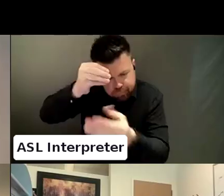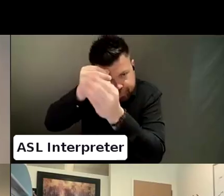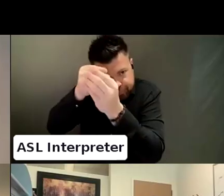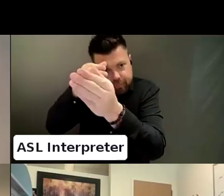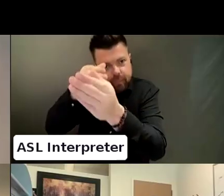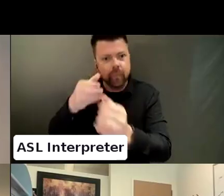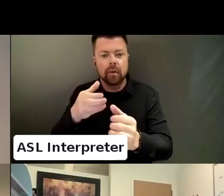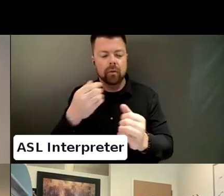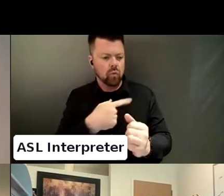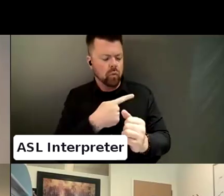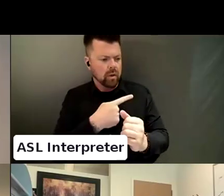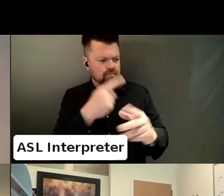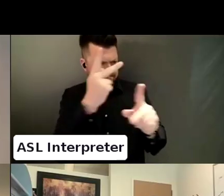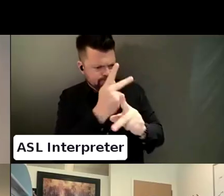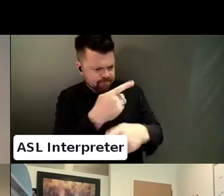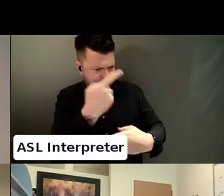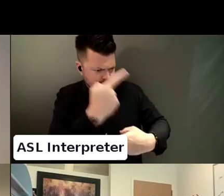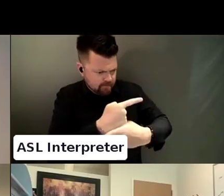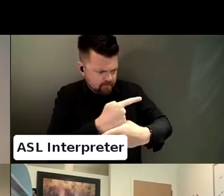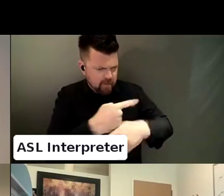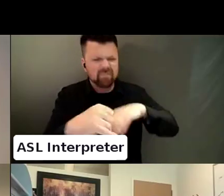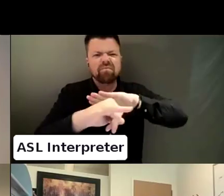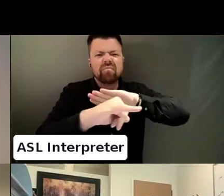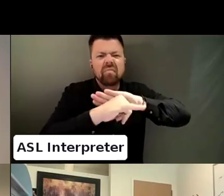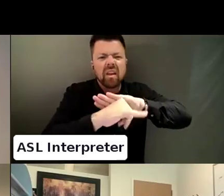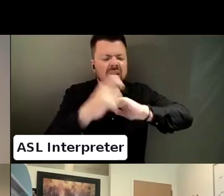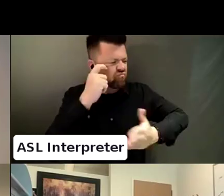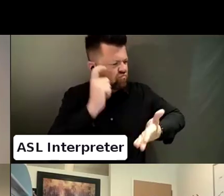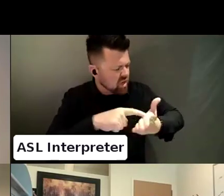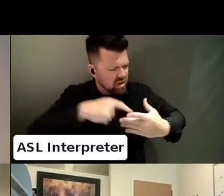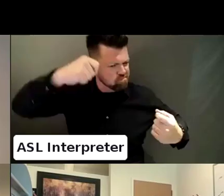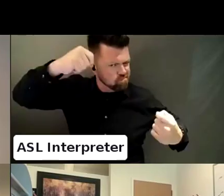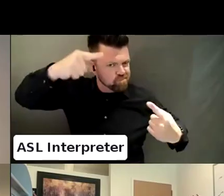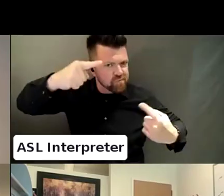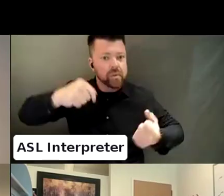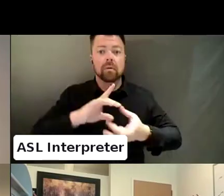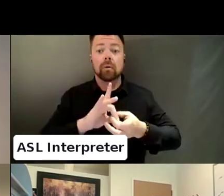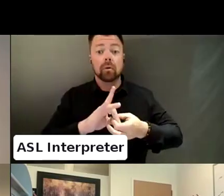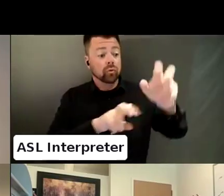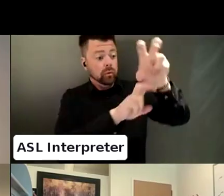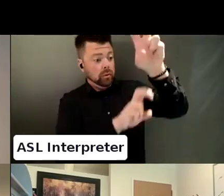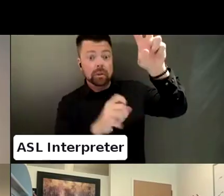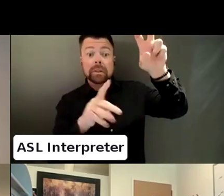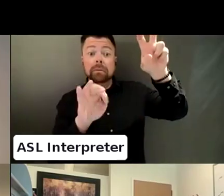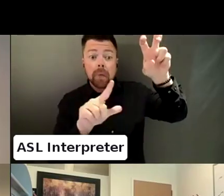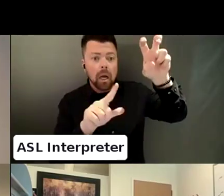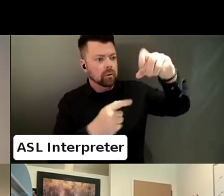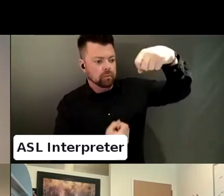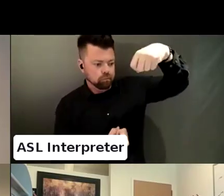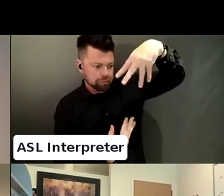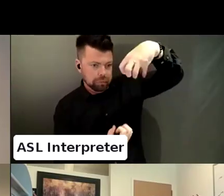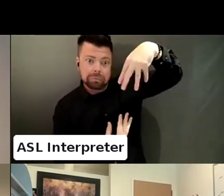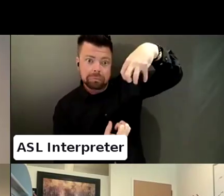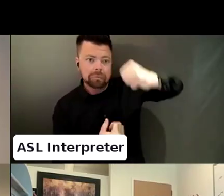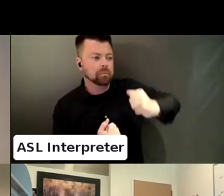able to stimulate either the spinal cord or the peripheral nerves nearby that are responsible for controlling